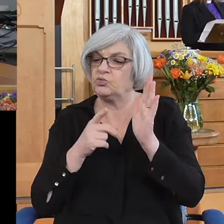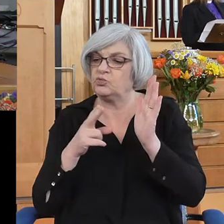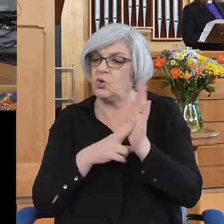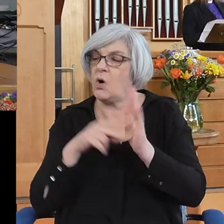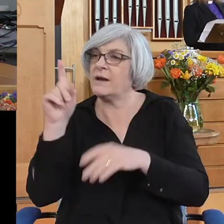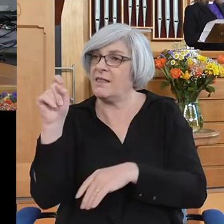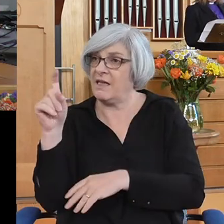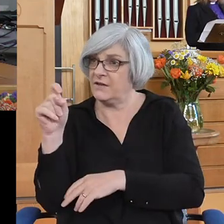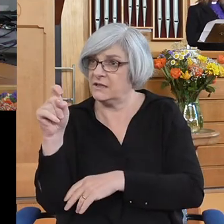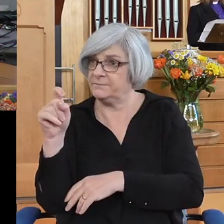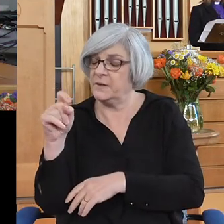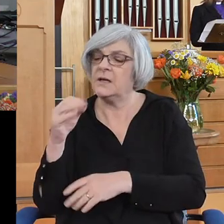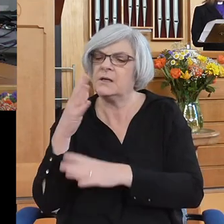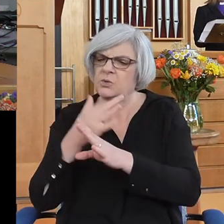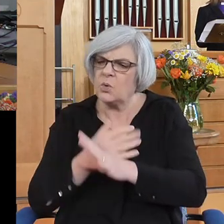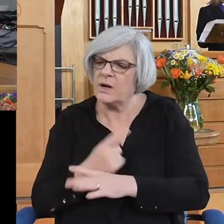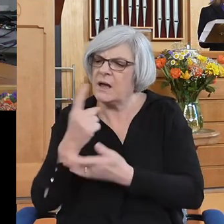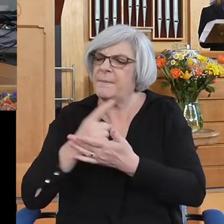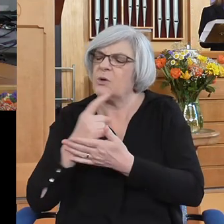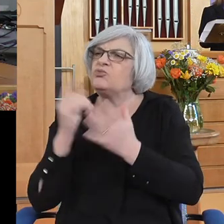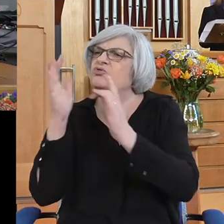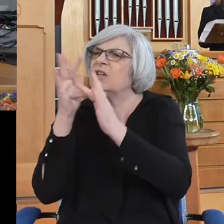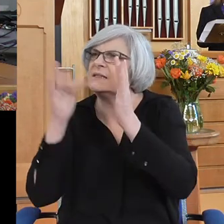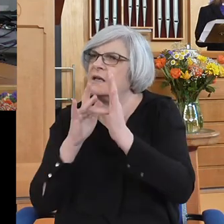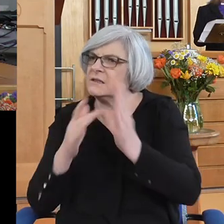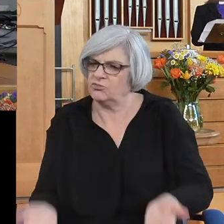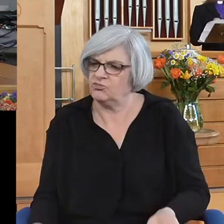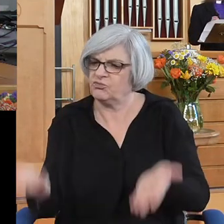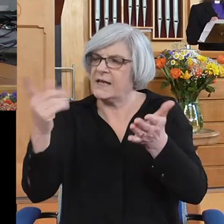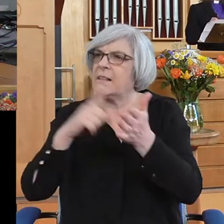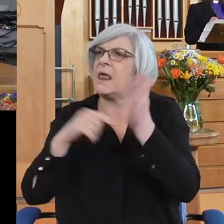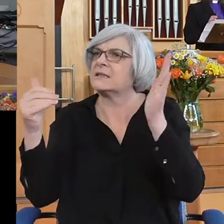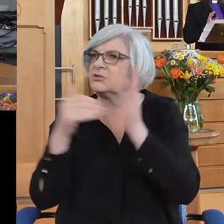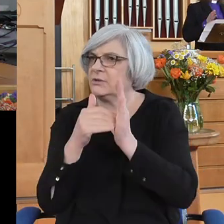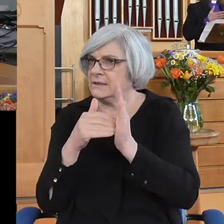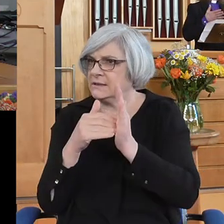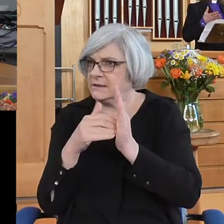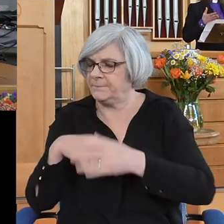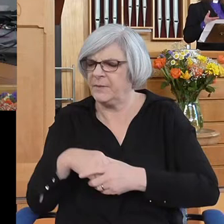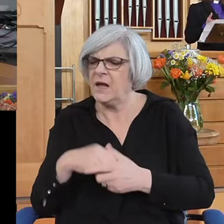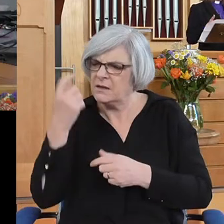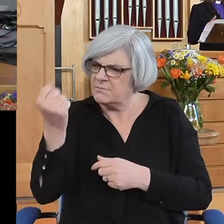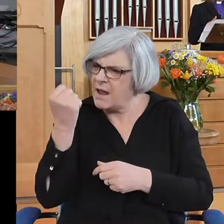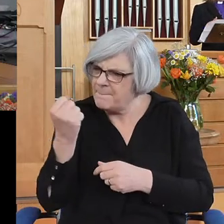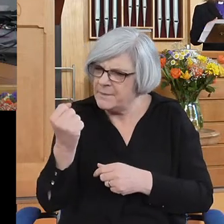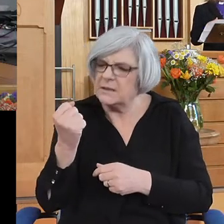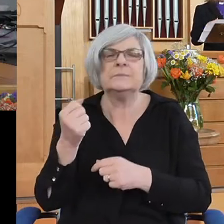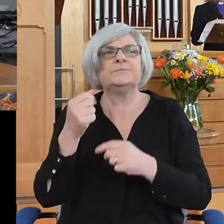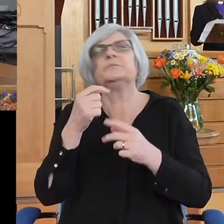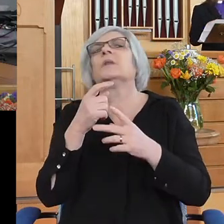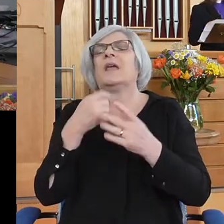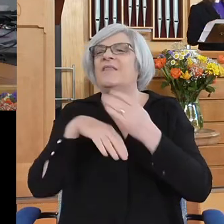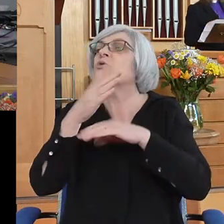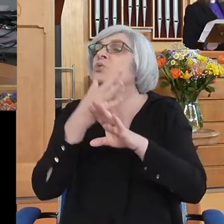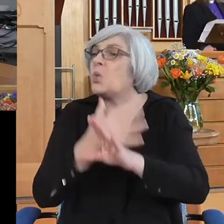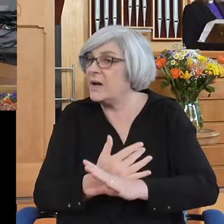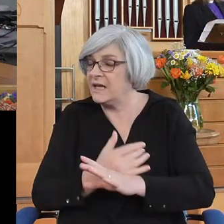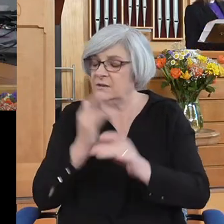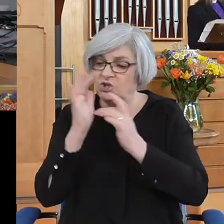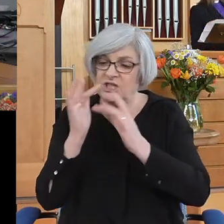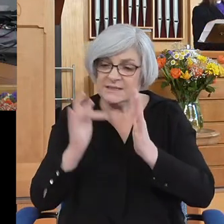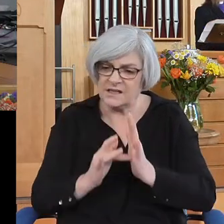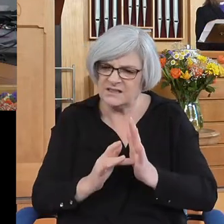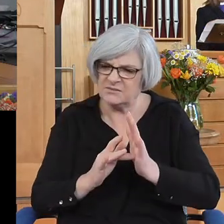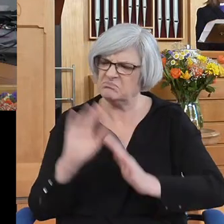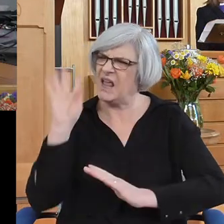of Jesus and the raising of Lazarus. And you'll remember in the story, just to set the scene, how Jesus